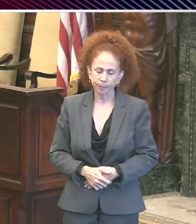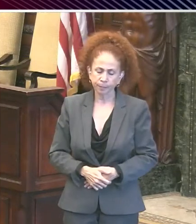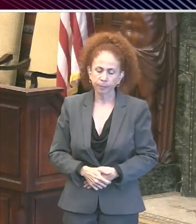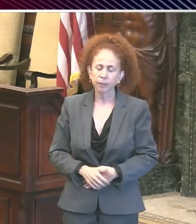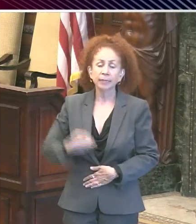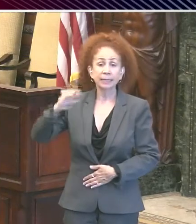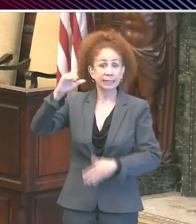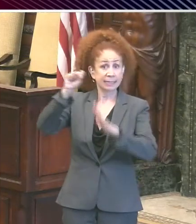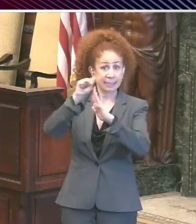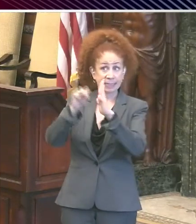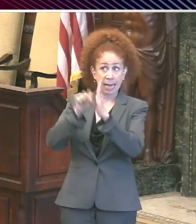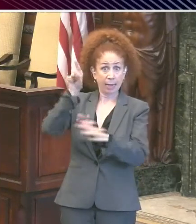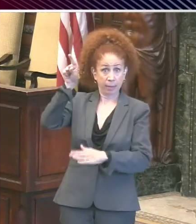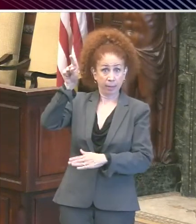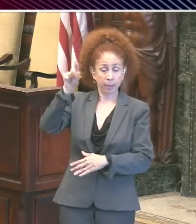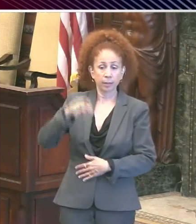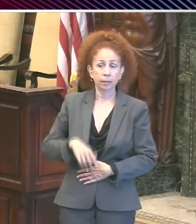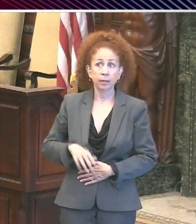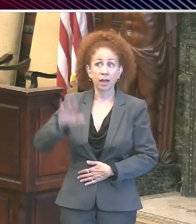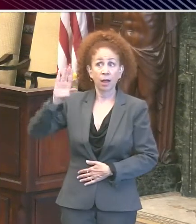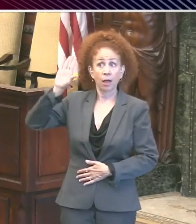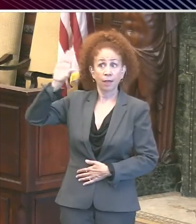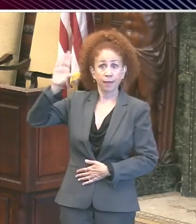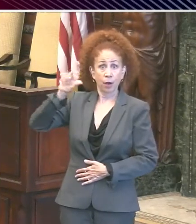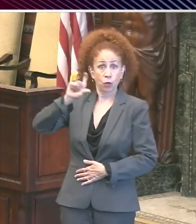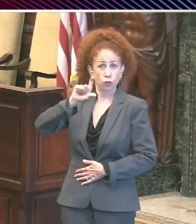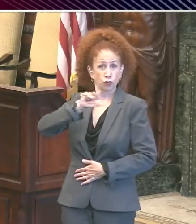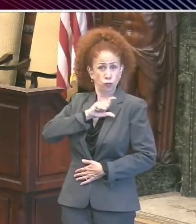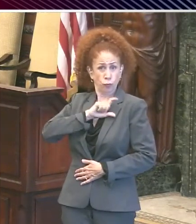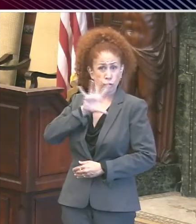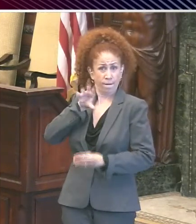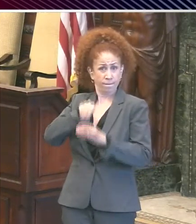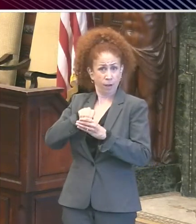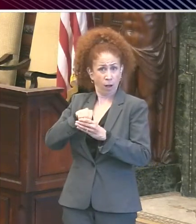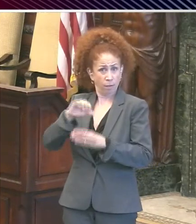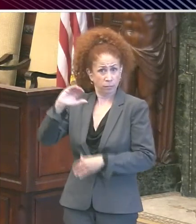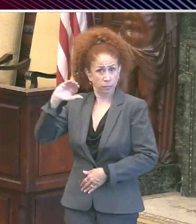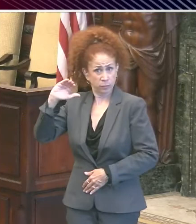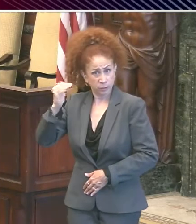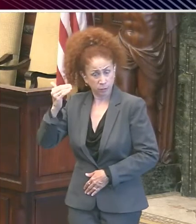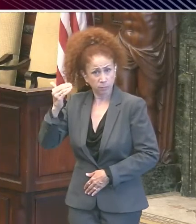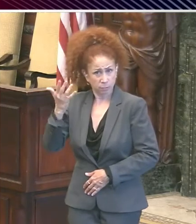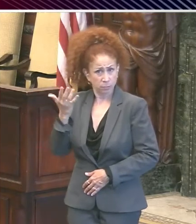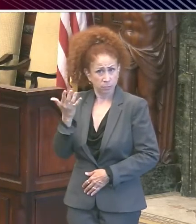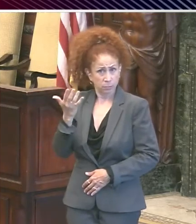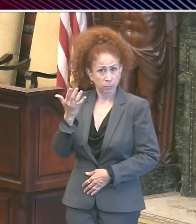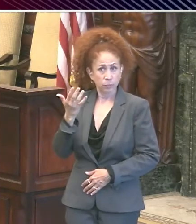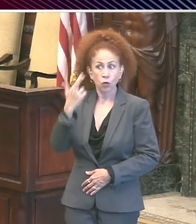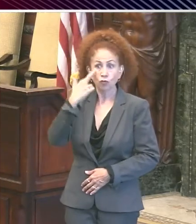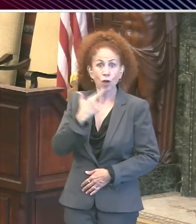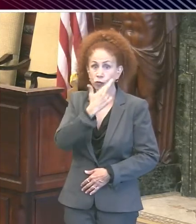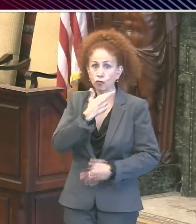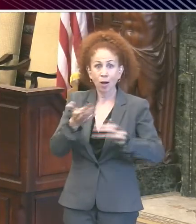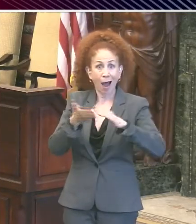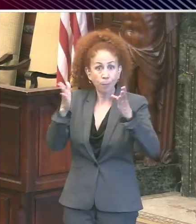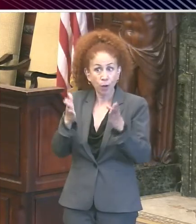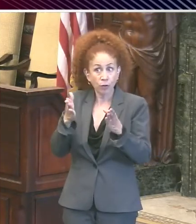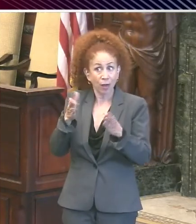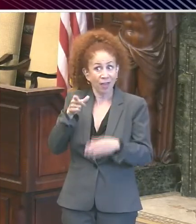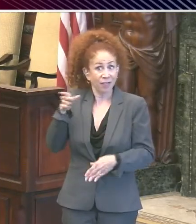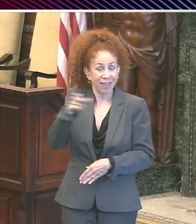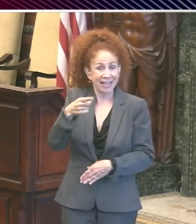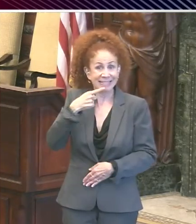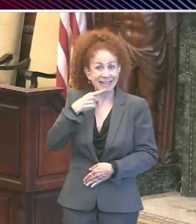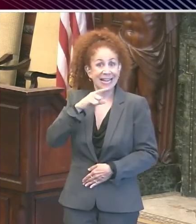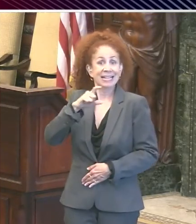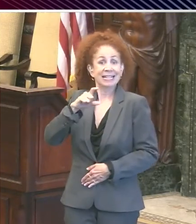so the state troopers are involved somehow, and people have been, restaurant operators were saying state troopers were the